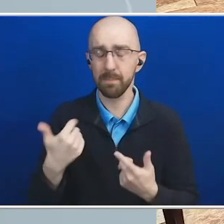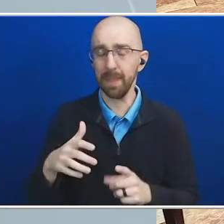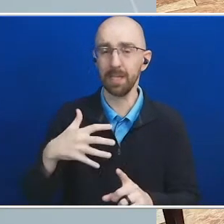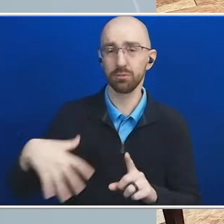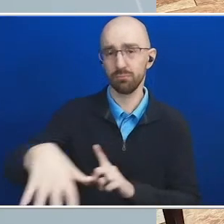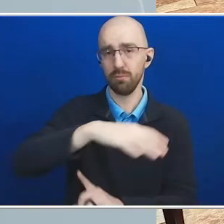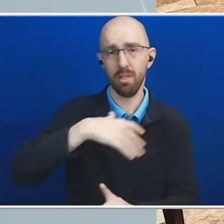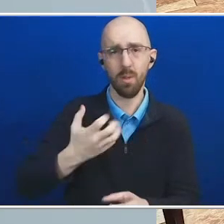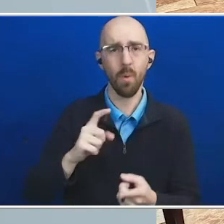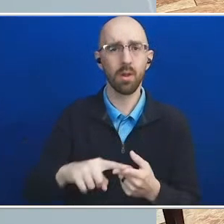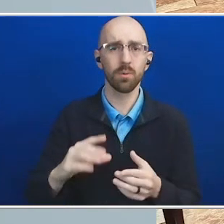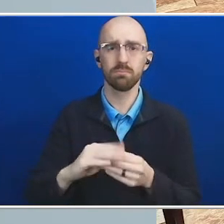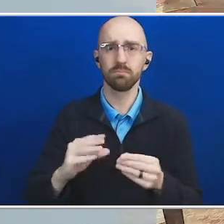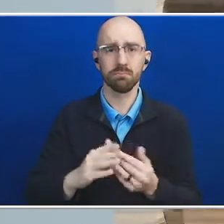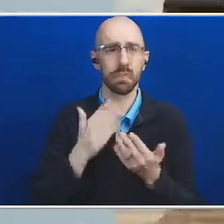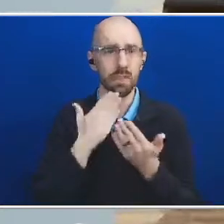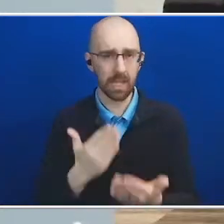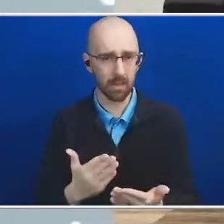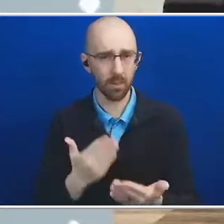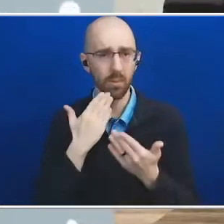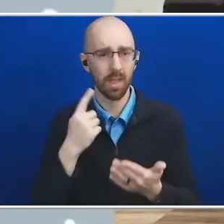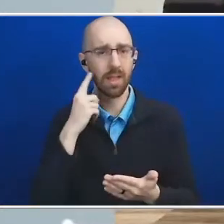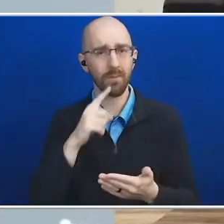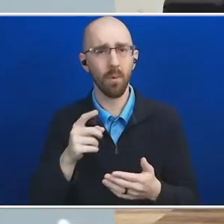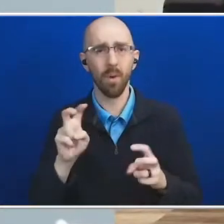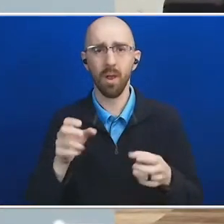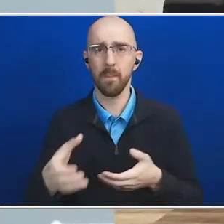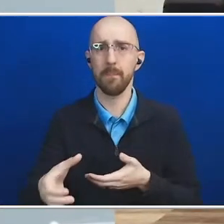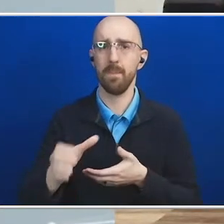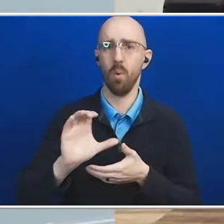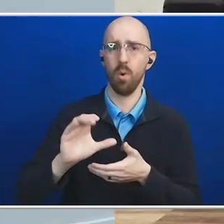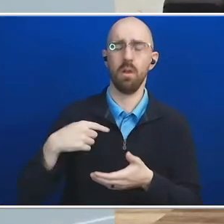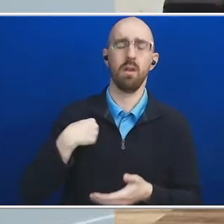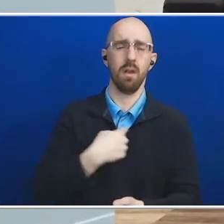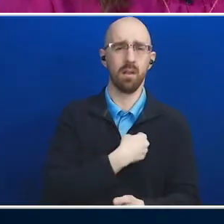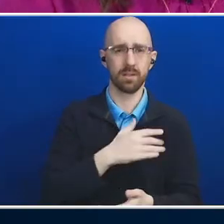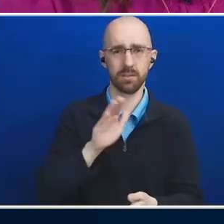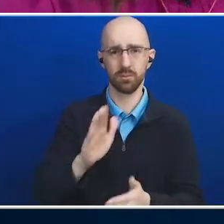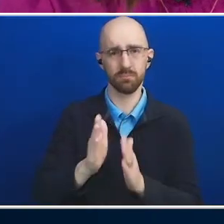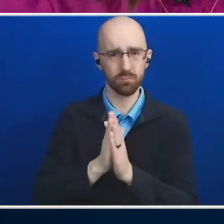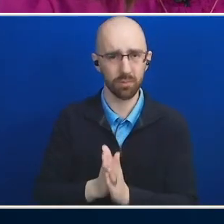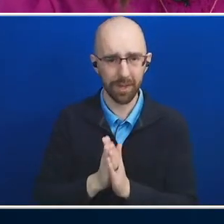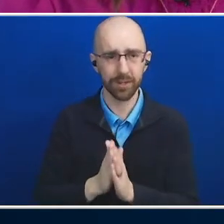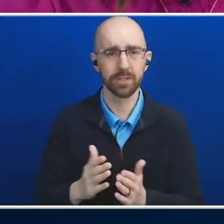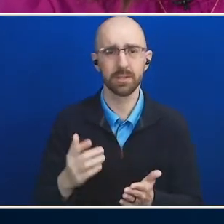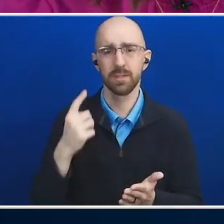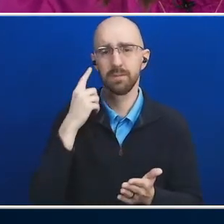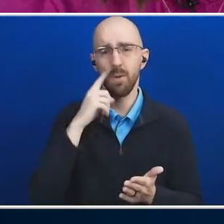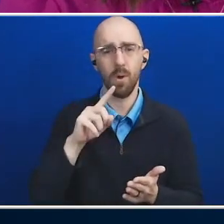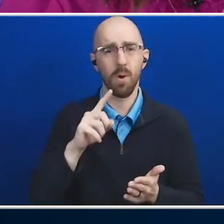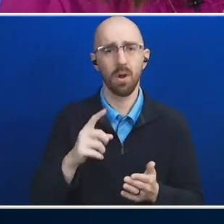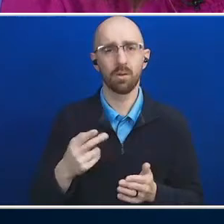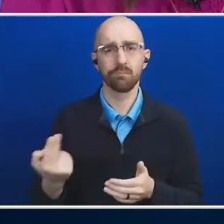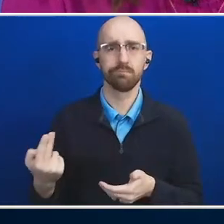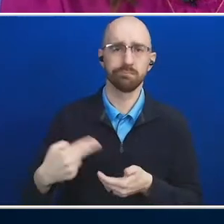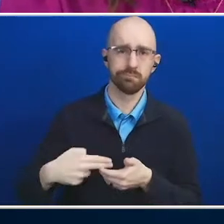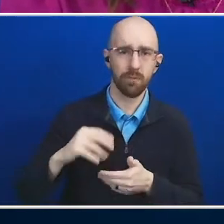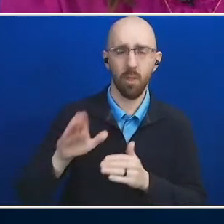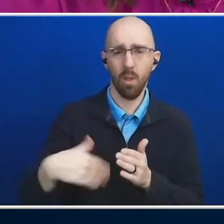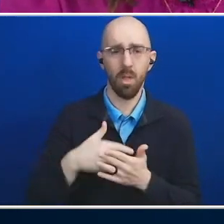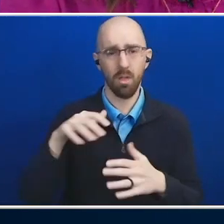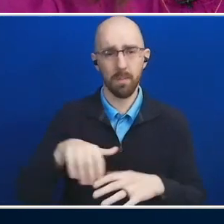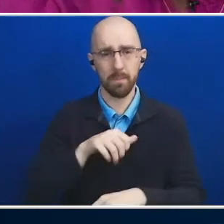thank you, and thank you for pouring into us, for their prayers, for coming with us to all of the appointments and